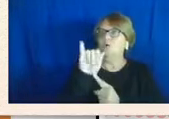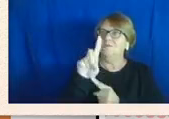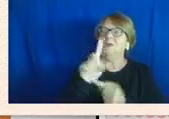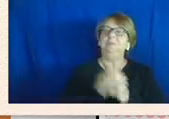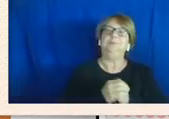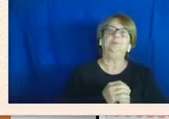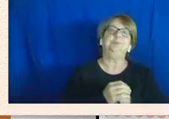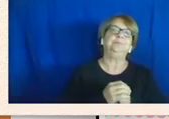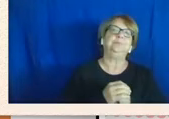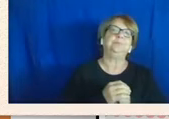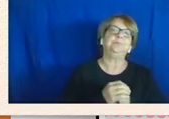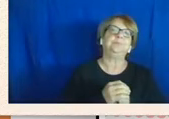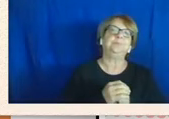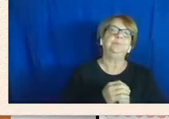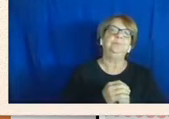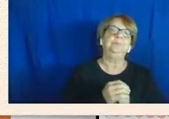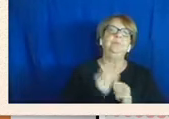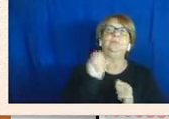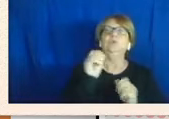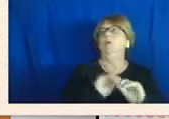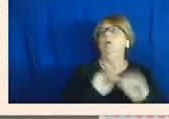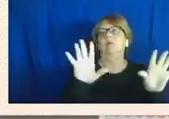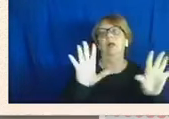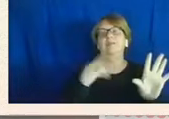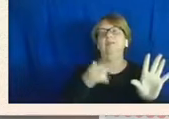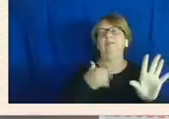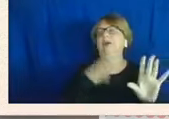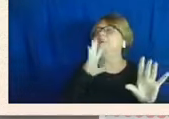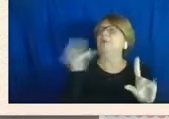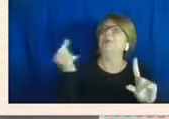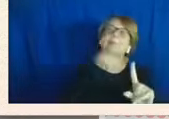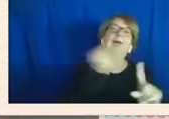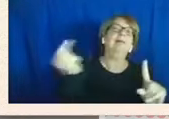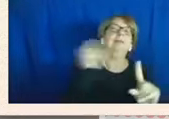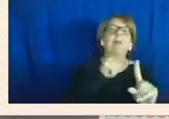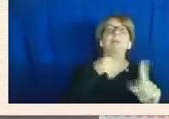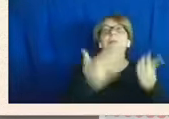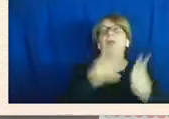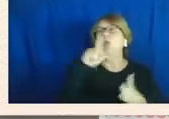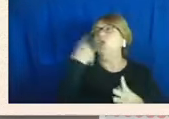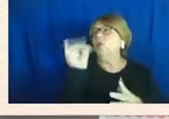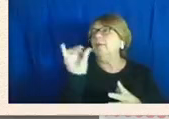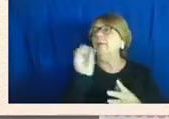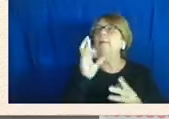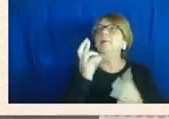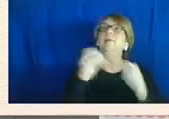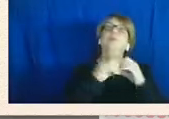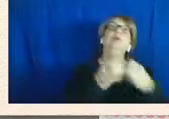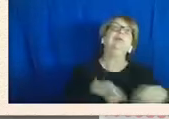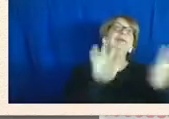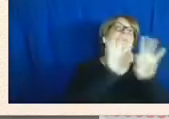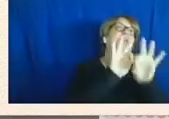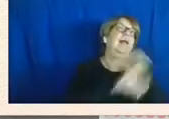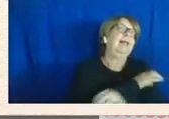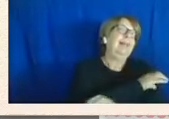So obviously I'm referencing things that might look like or are more significant clinical concerns for youth.